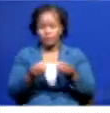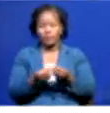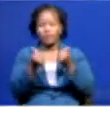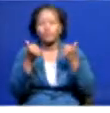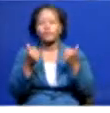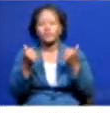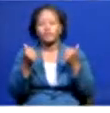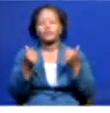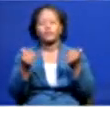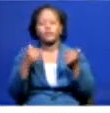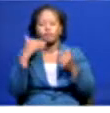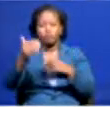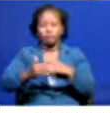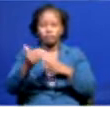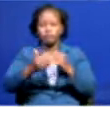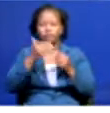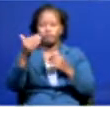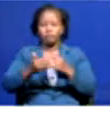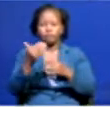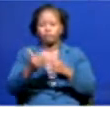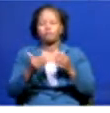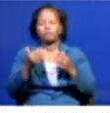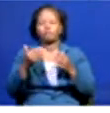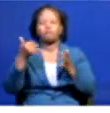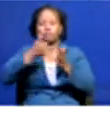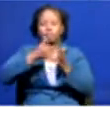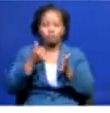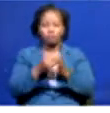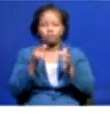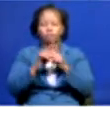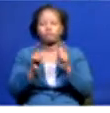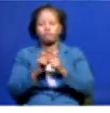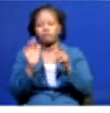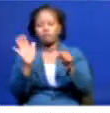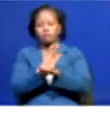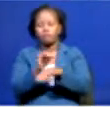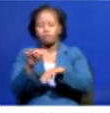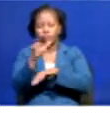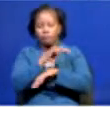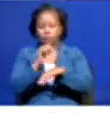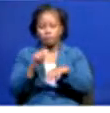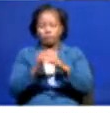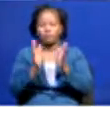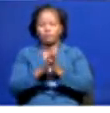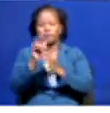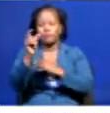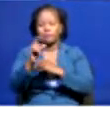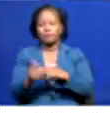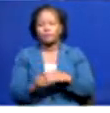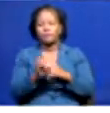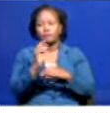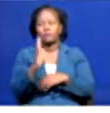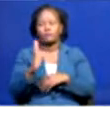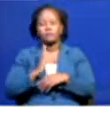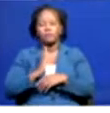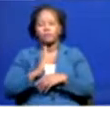the ever-evolving, increasingly complex national and regional security